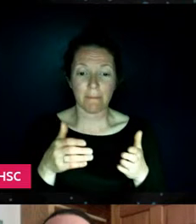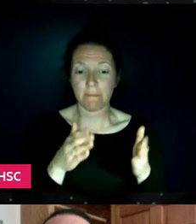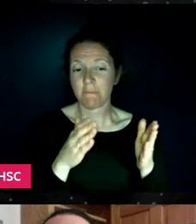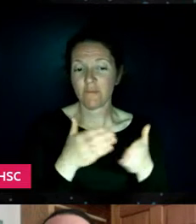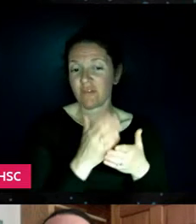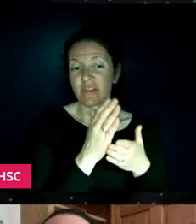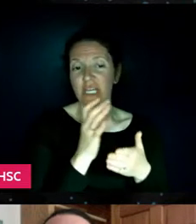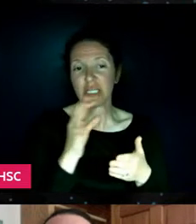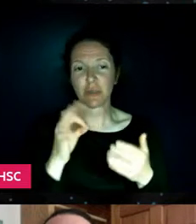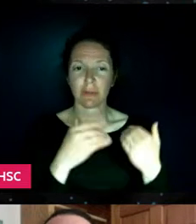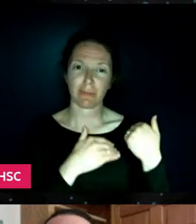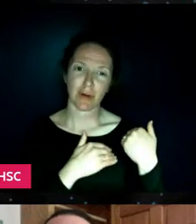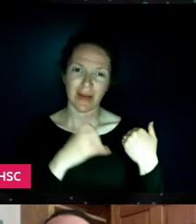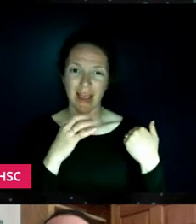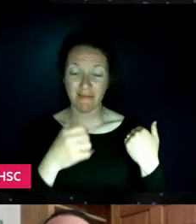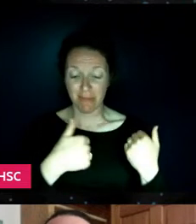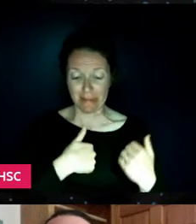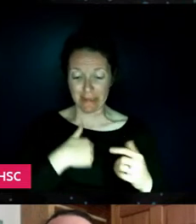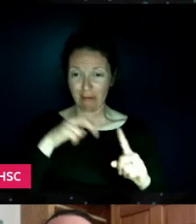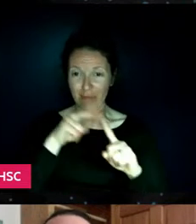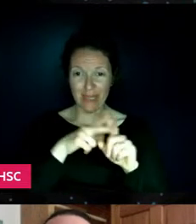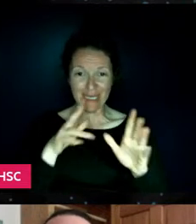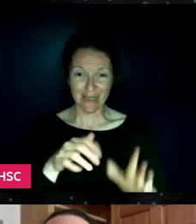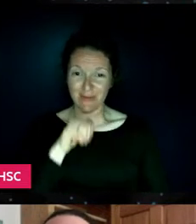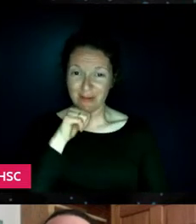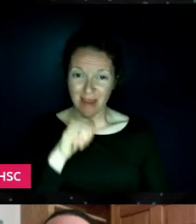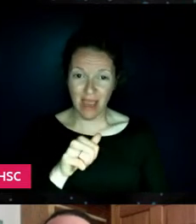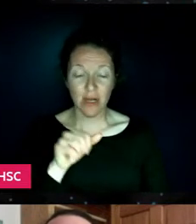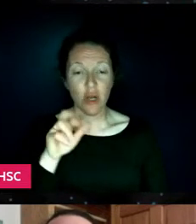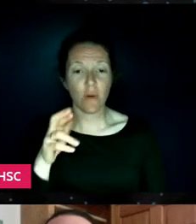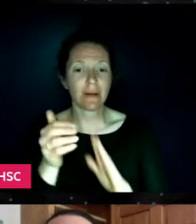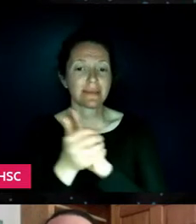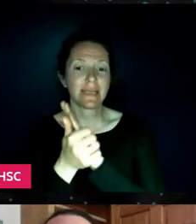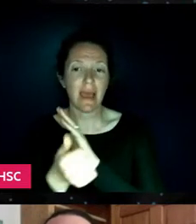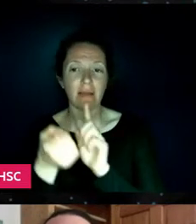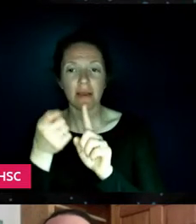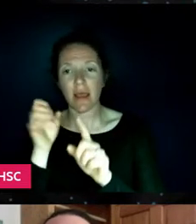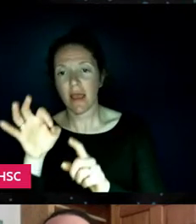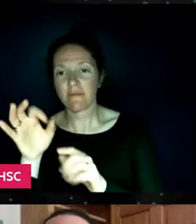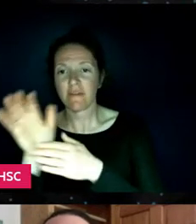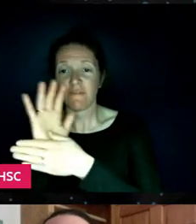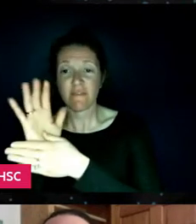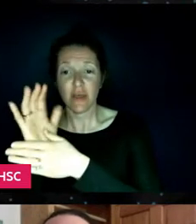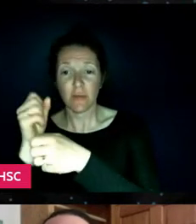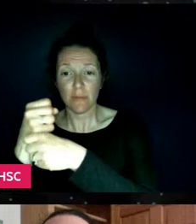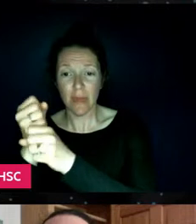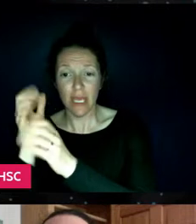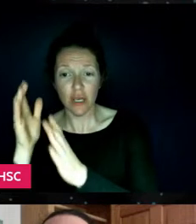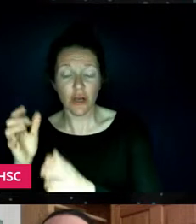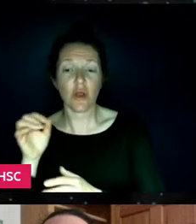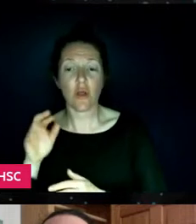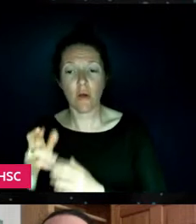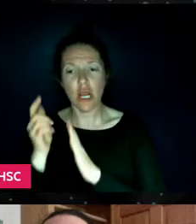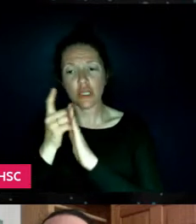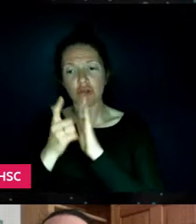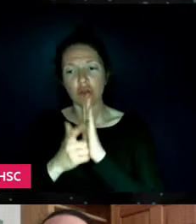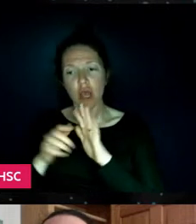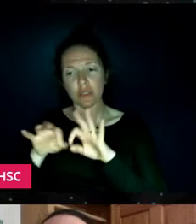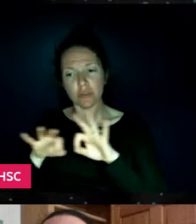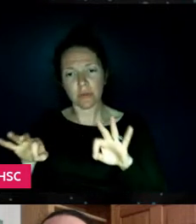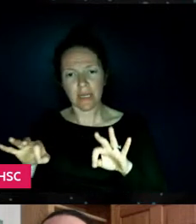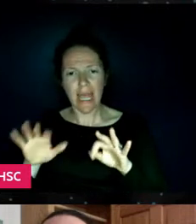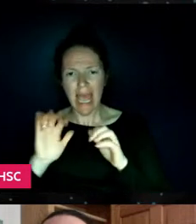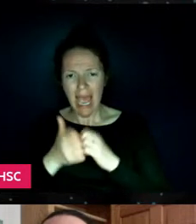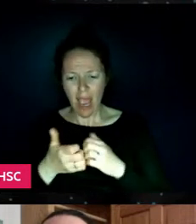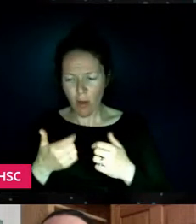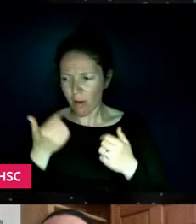of being a plaintiff, or a talent of a filmmaker or a law degree, how does one begin